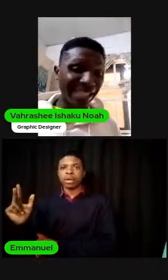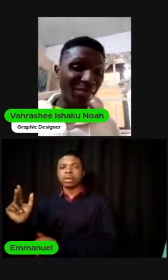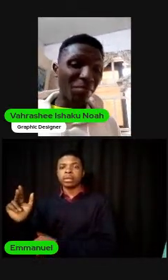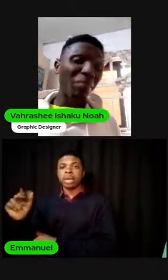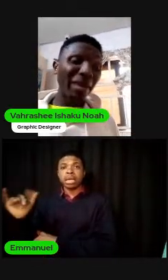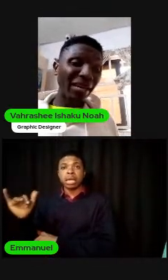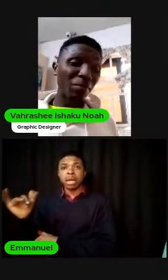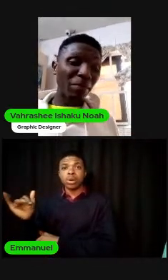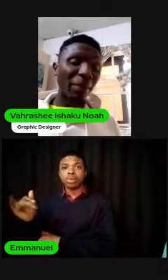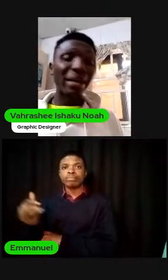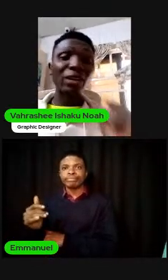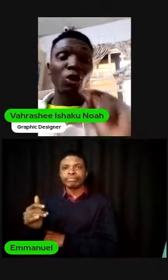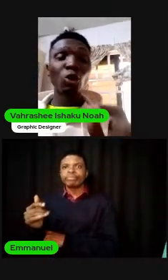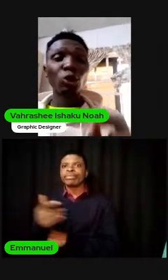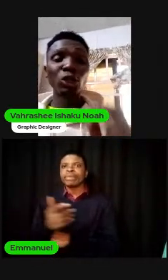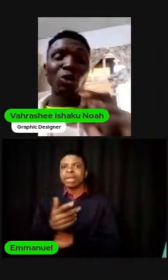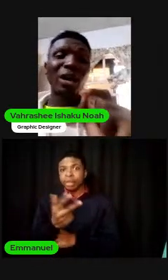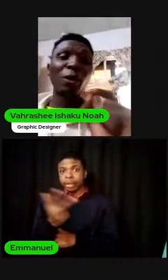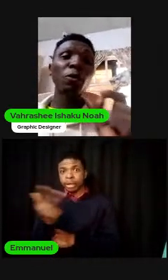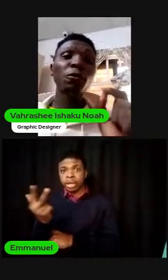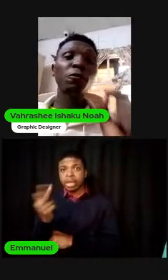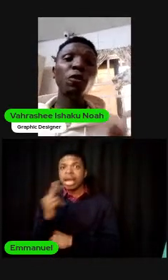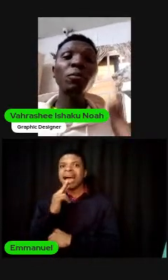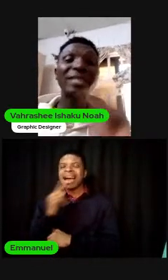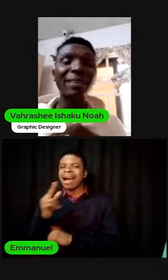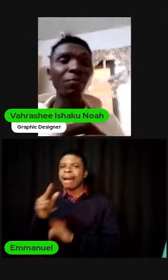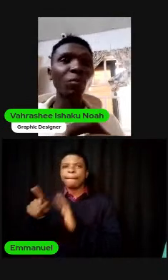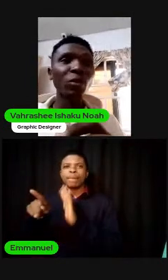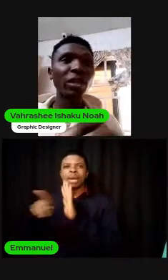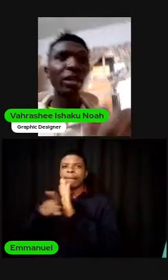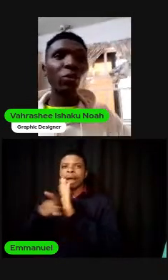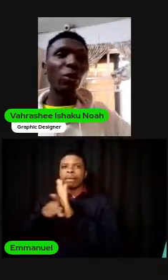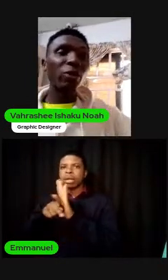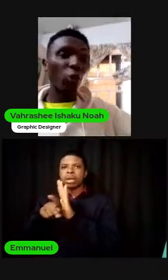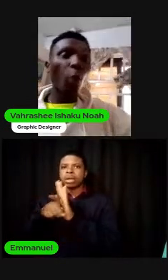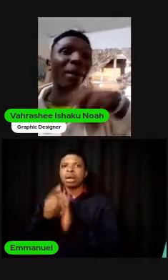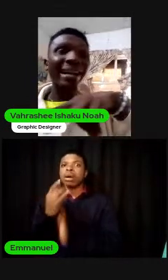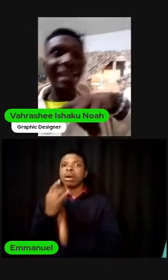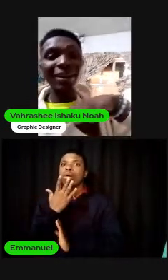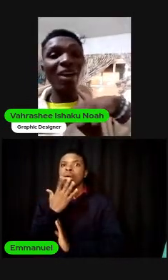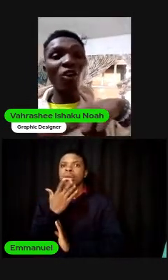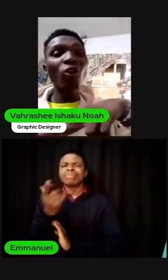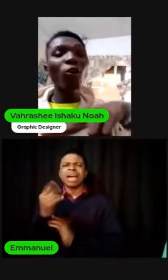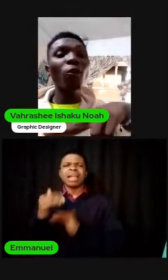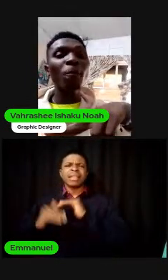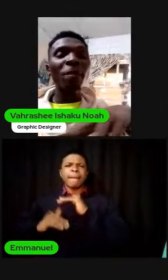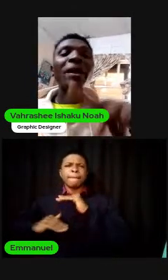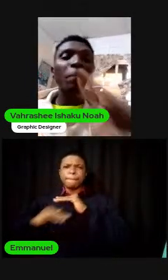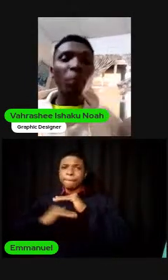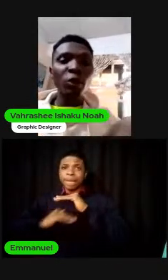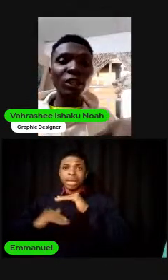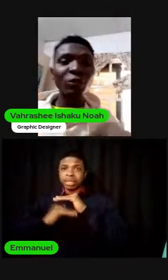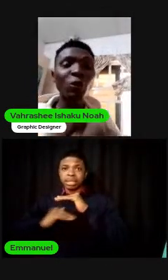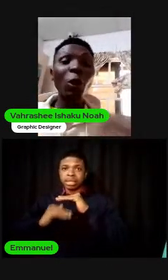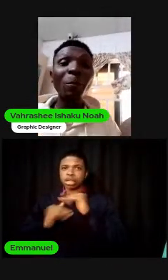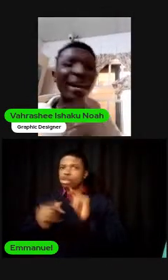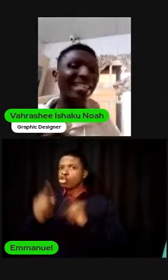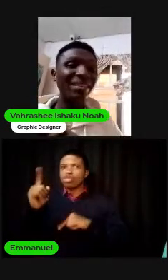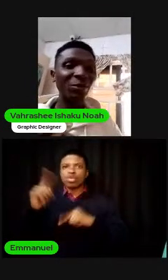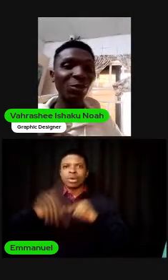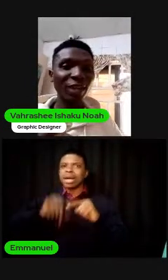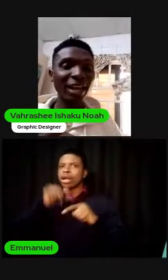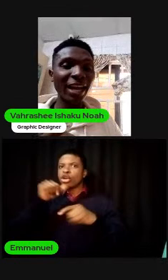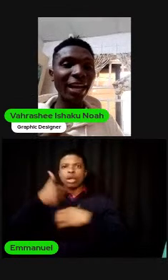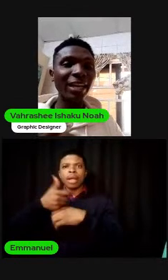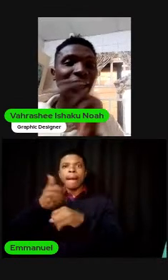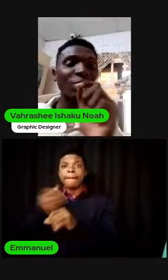they are the main primary colors. You cannot form them when you combine another color. But if you combine